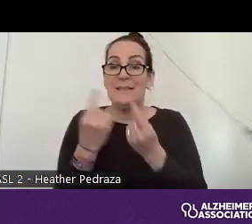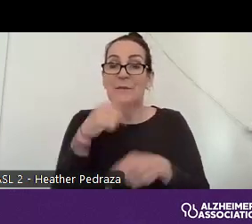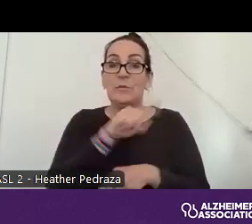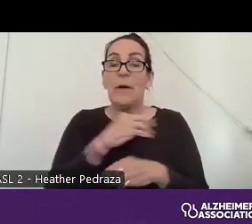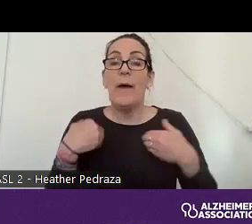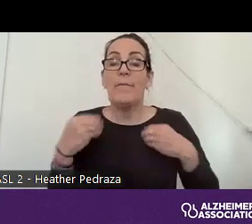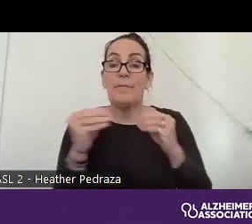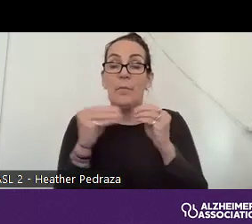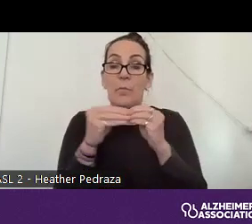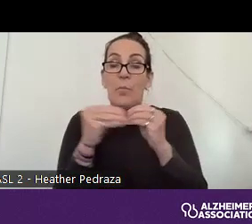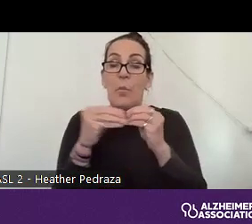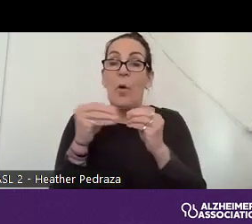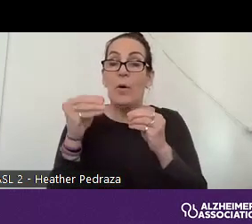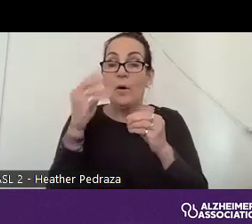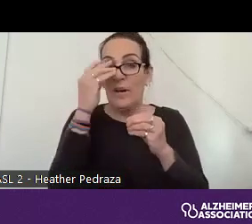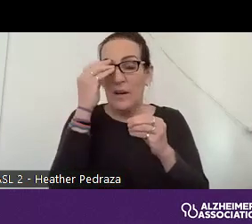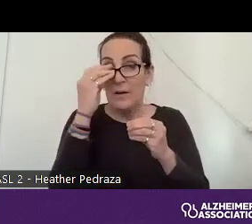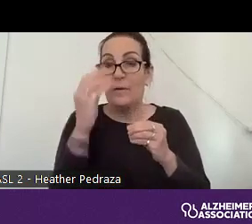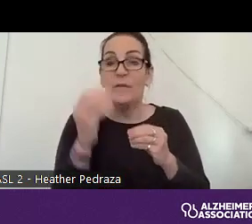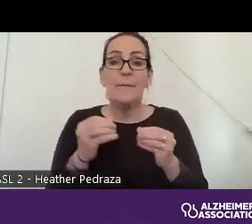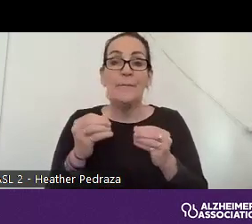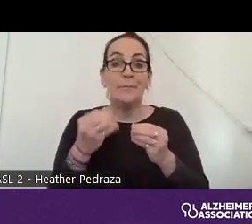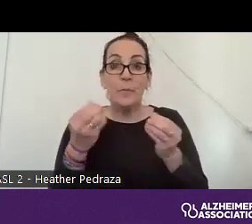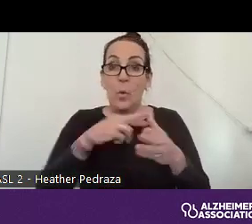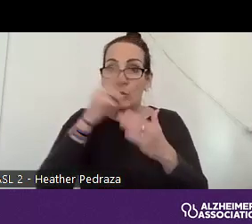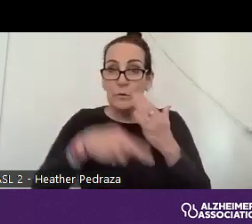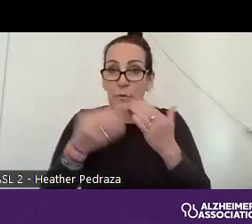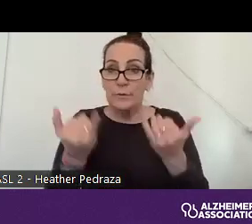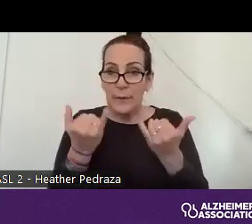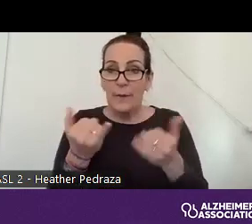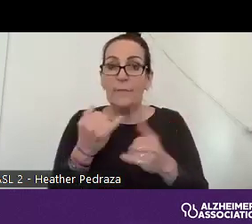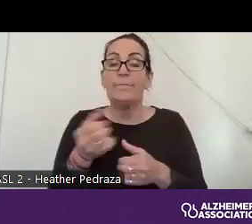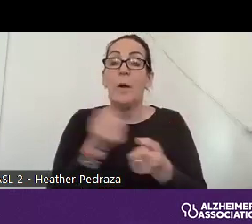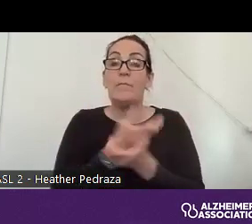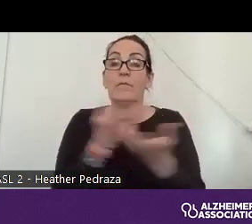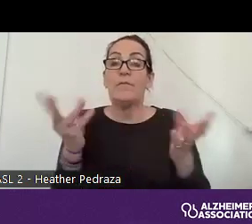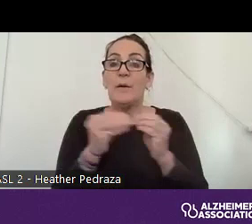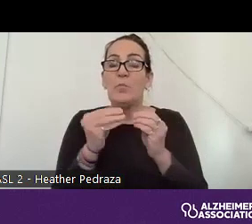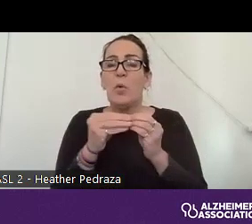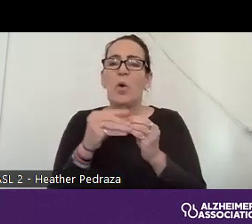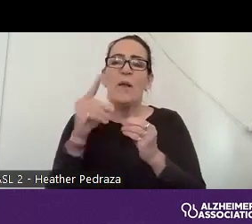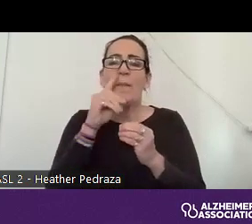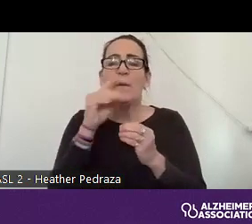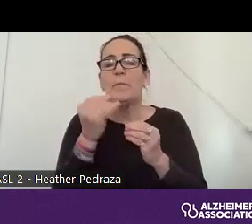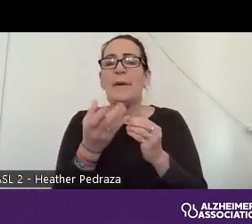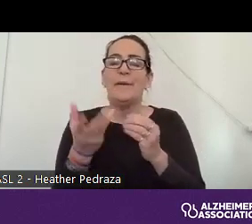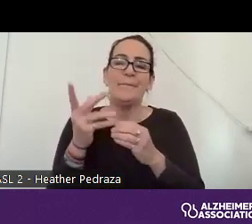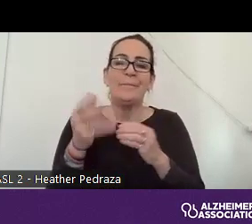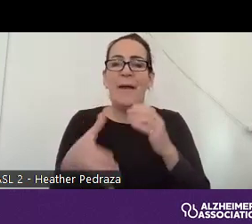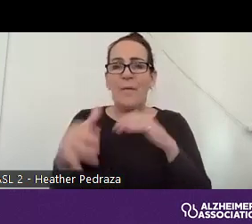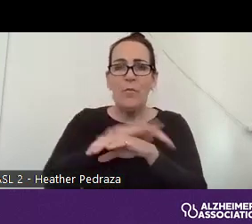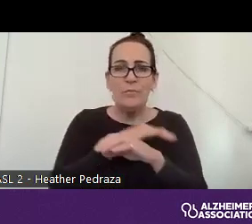reported out from the US Pointer study. So I'm going to give you all just a little bit of an overview as to what this study